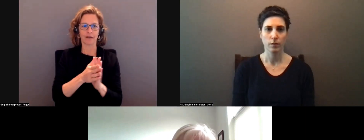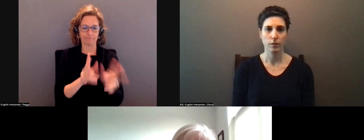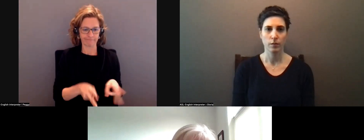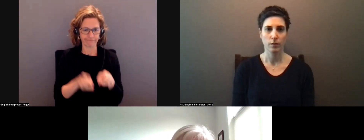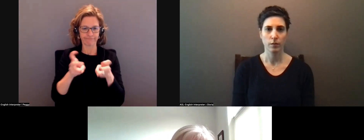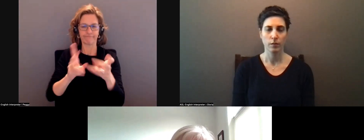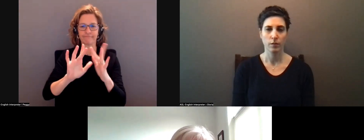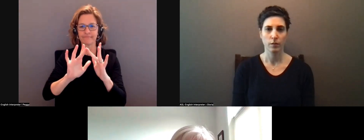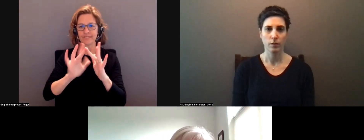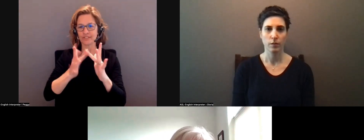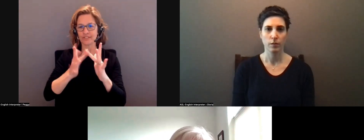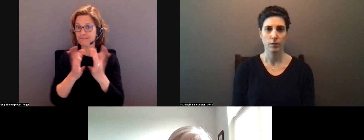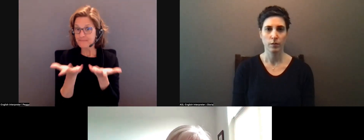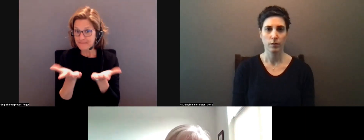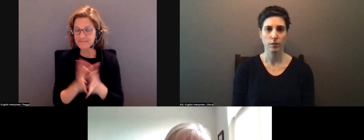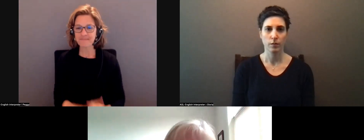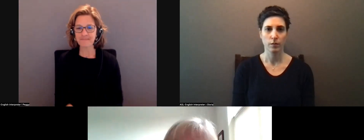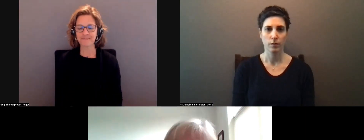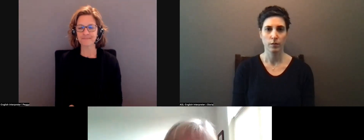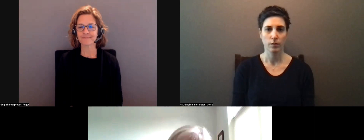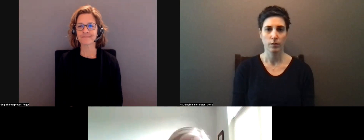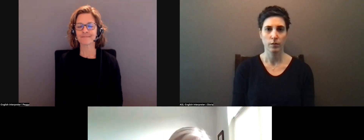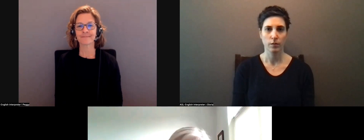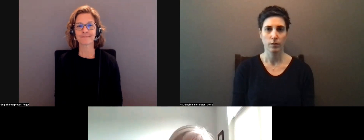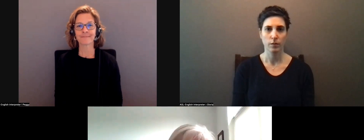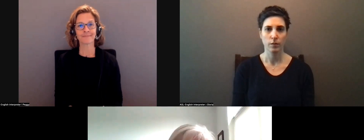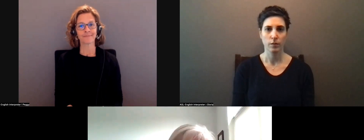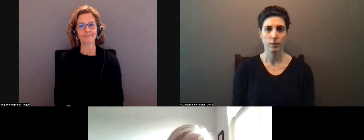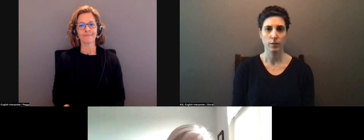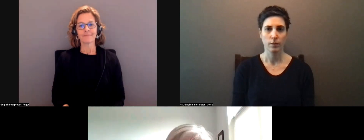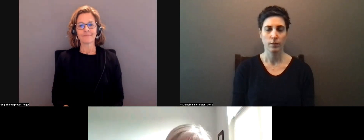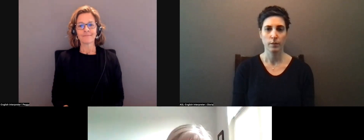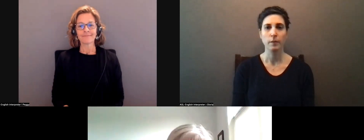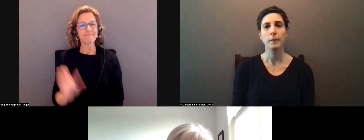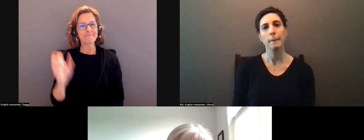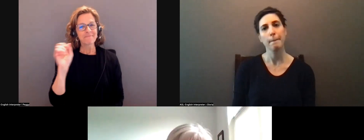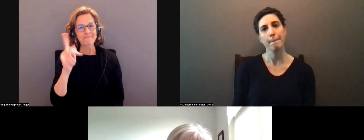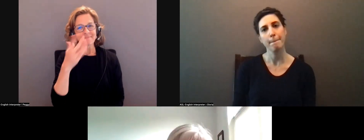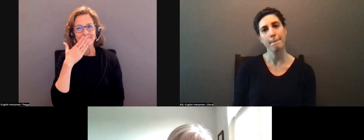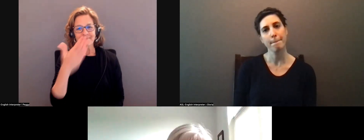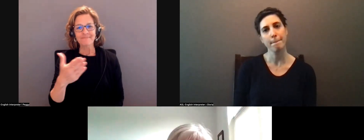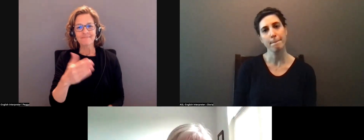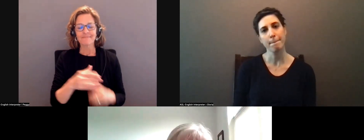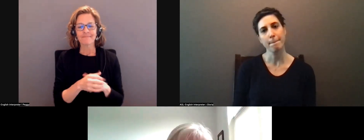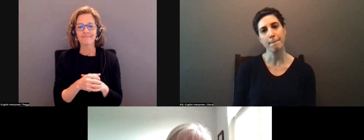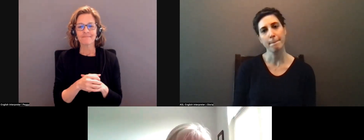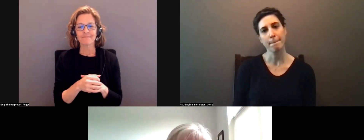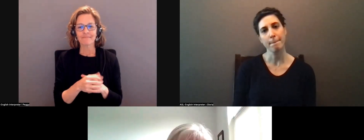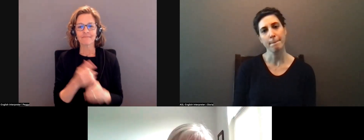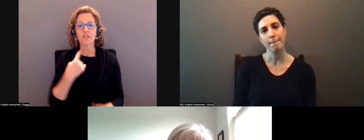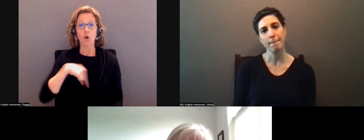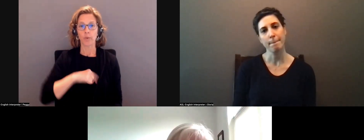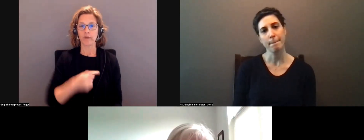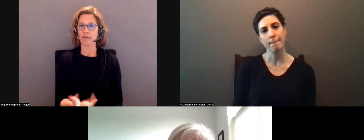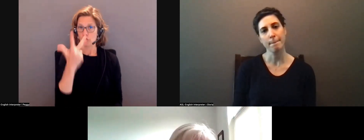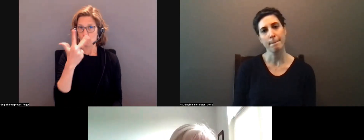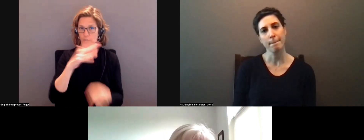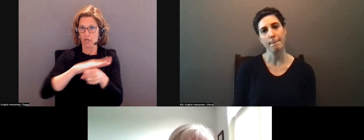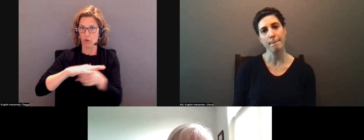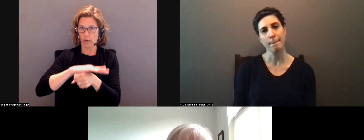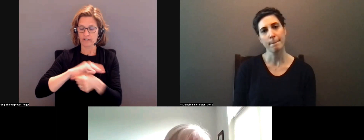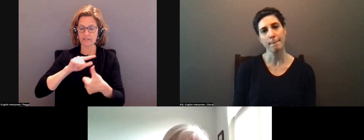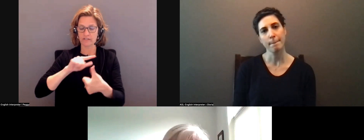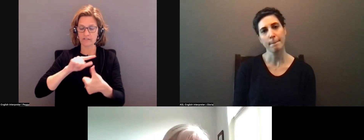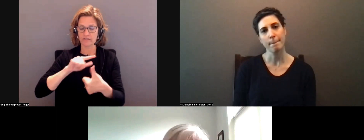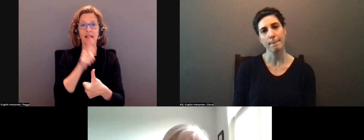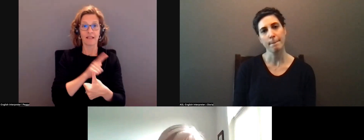challenge? Okay, we have 3 locations: London,